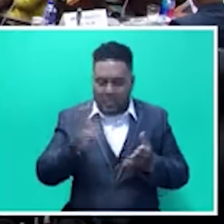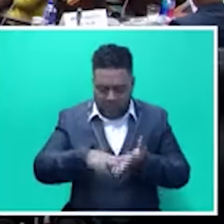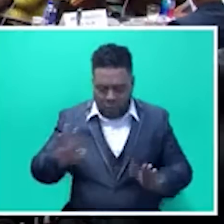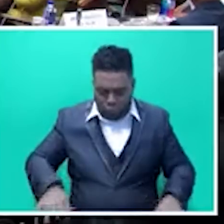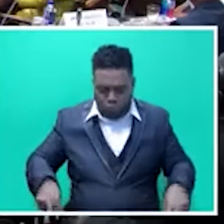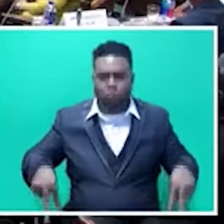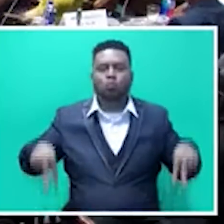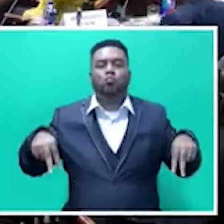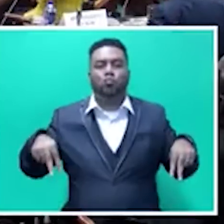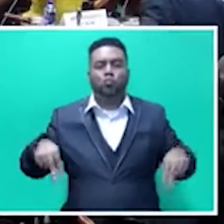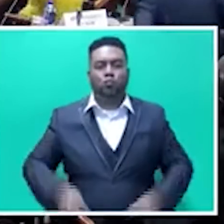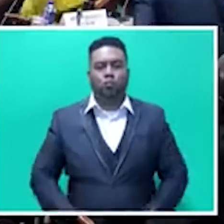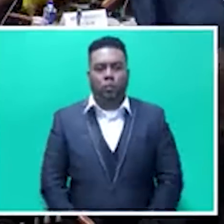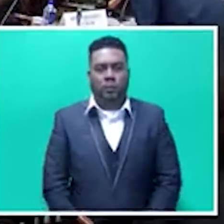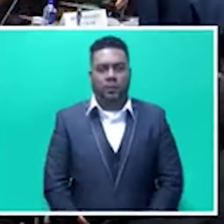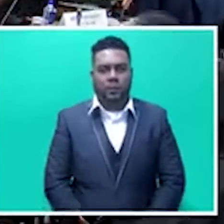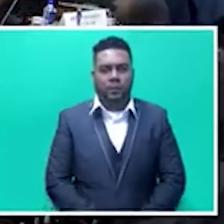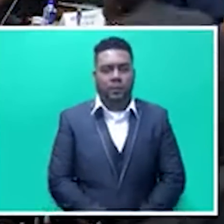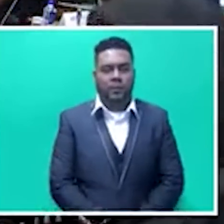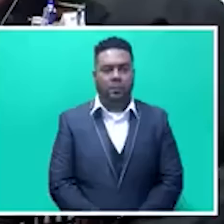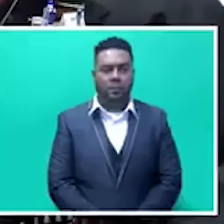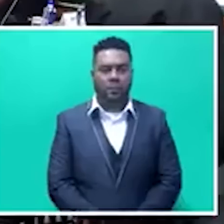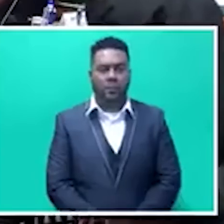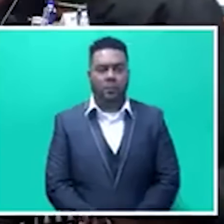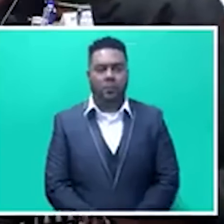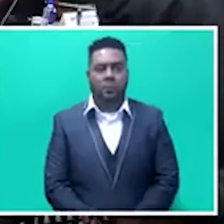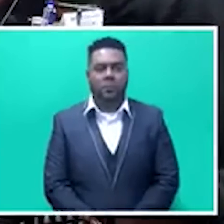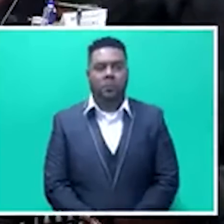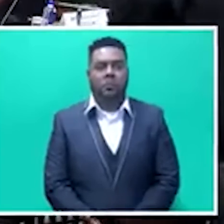His Excellency the President departs the Parliament chambers.